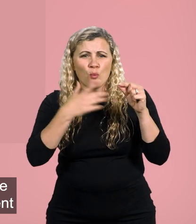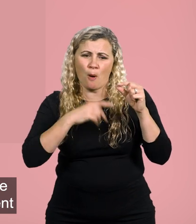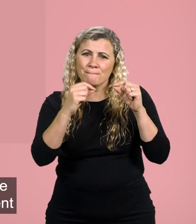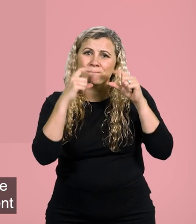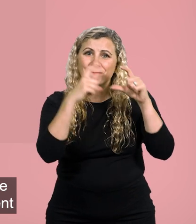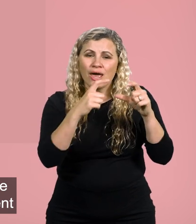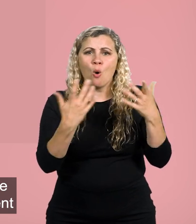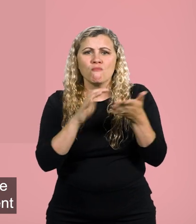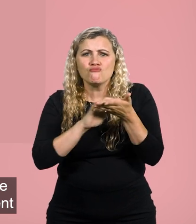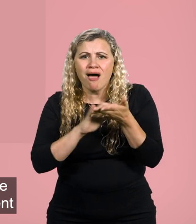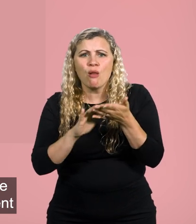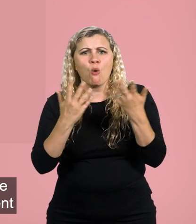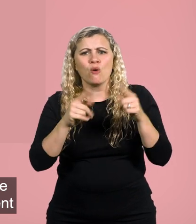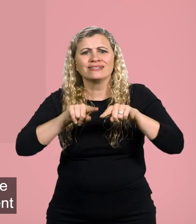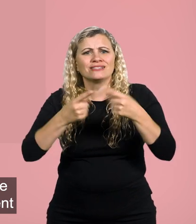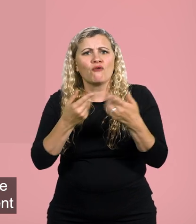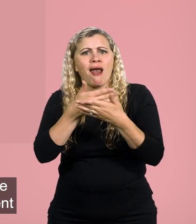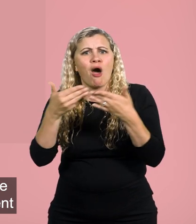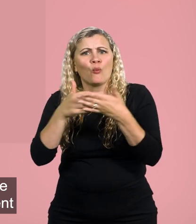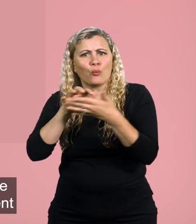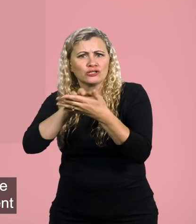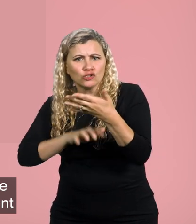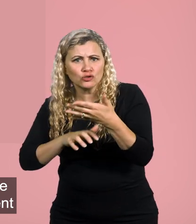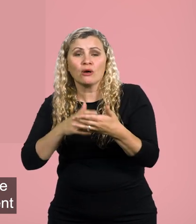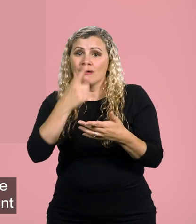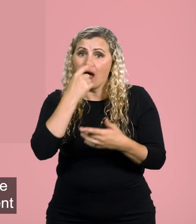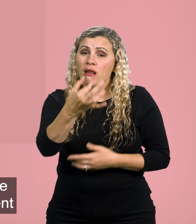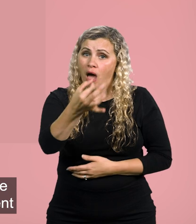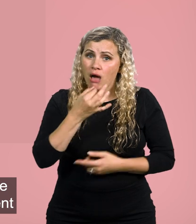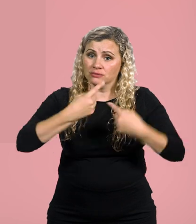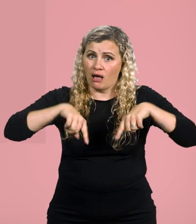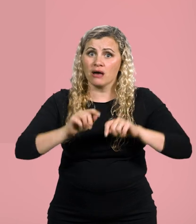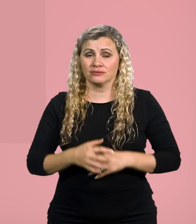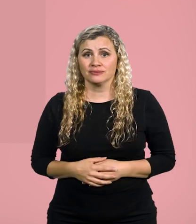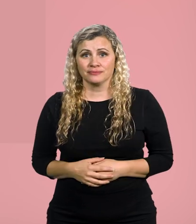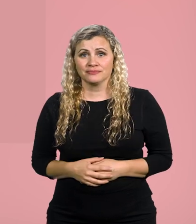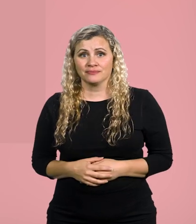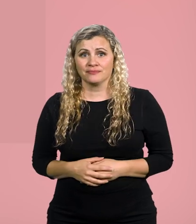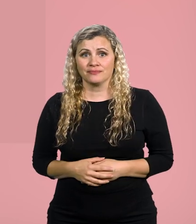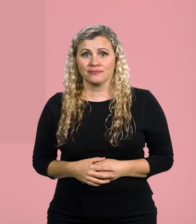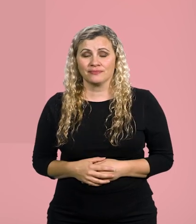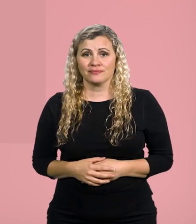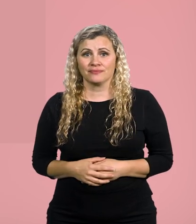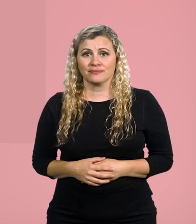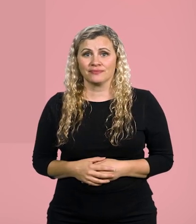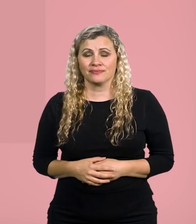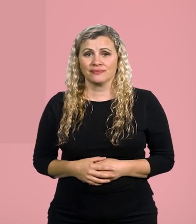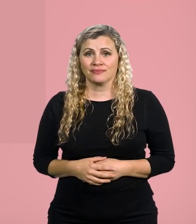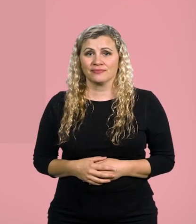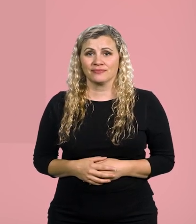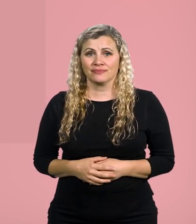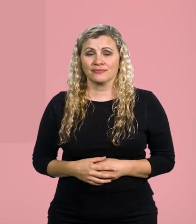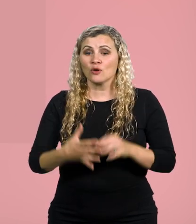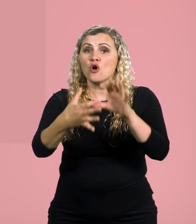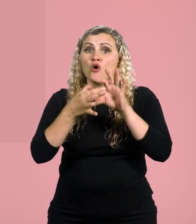large print Braille and alternative language versions of this document are available on request